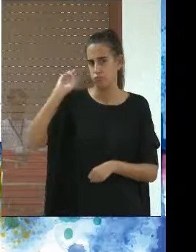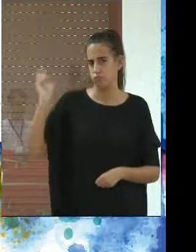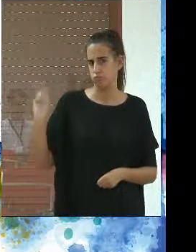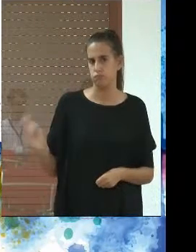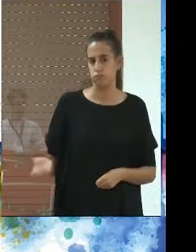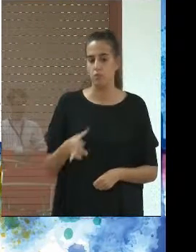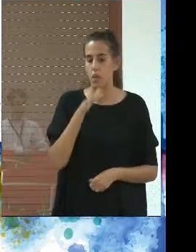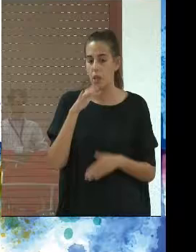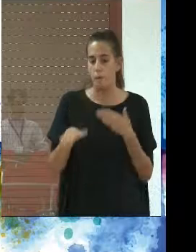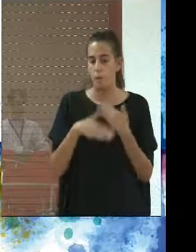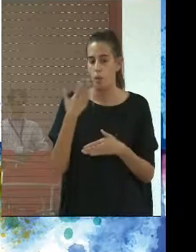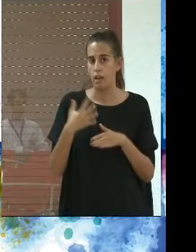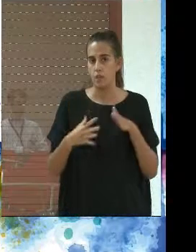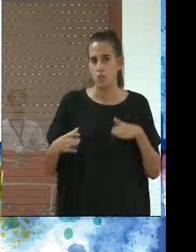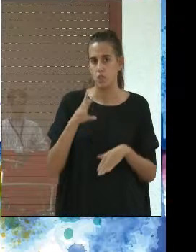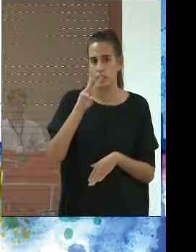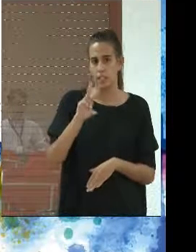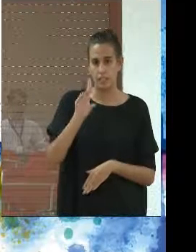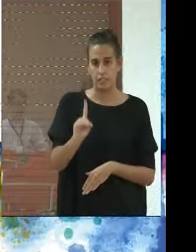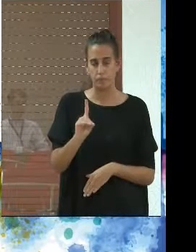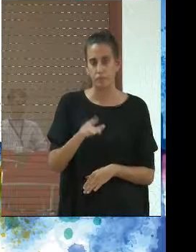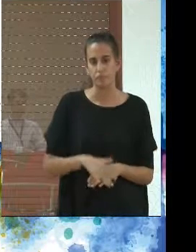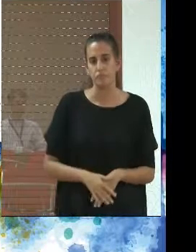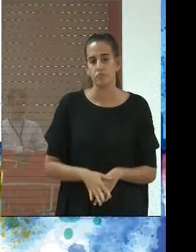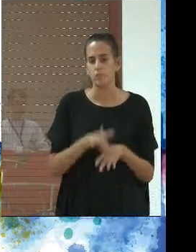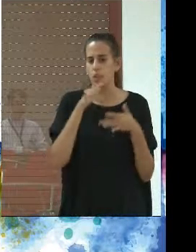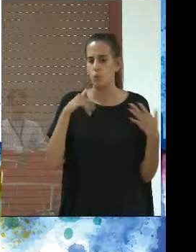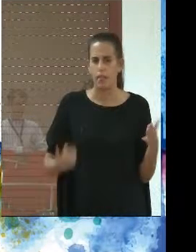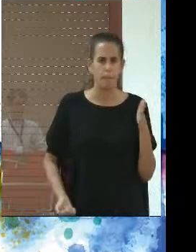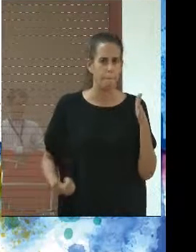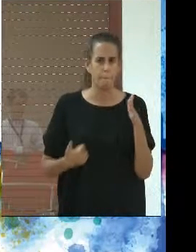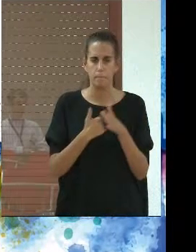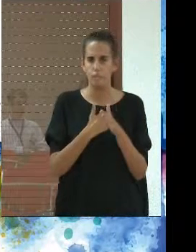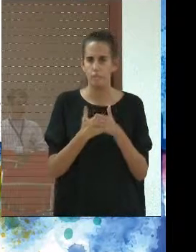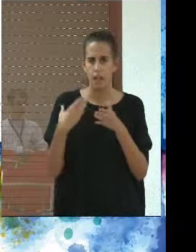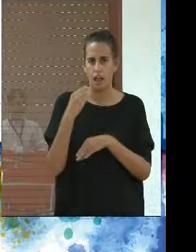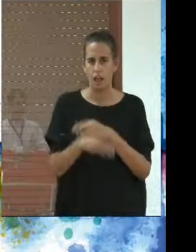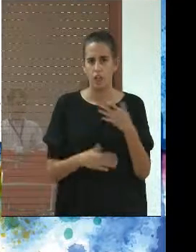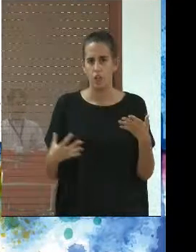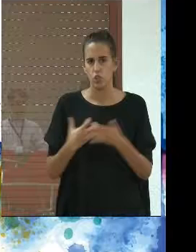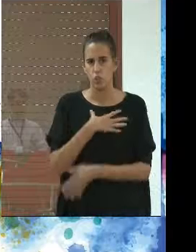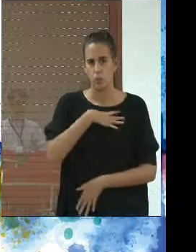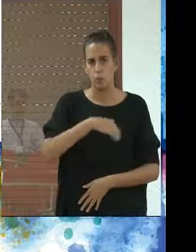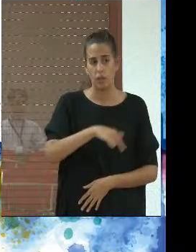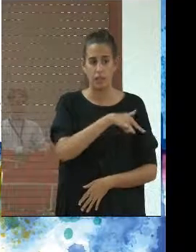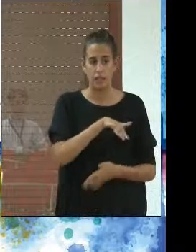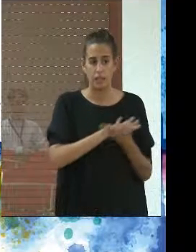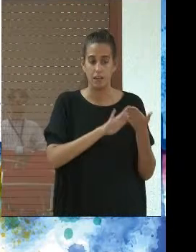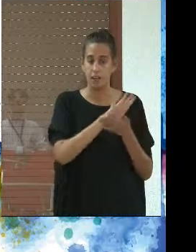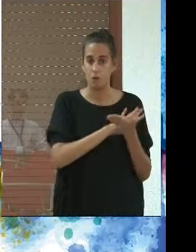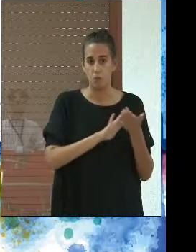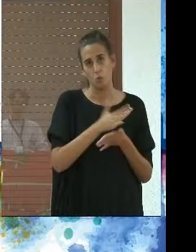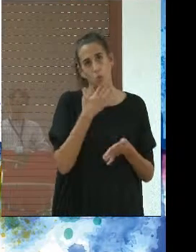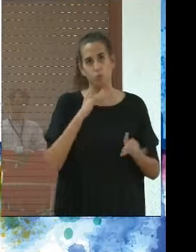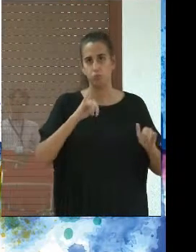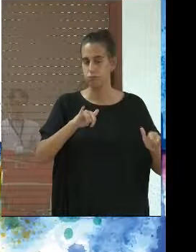machines. Right now, 3D printing is in fashion. It can do almost everything. We were